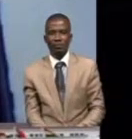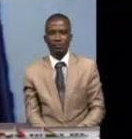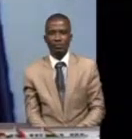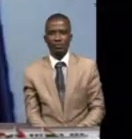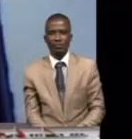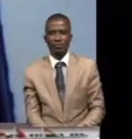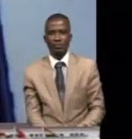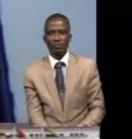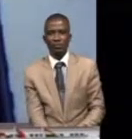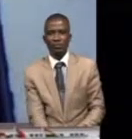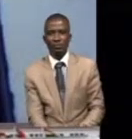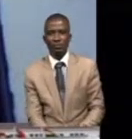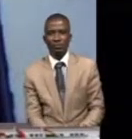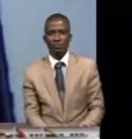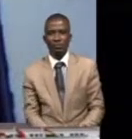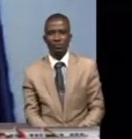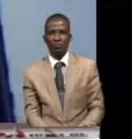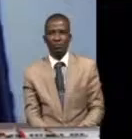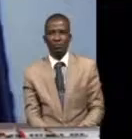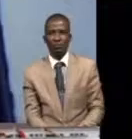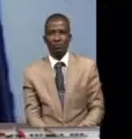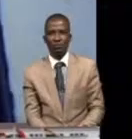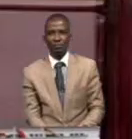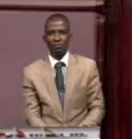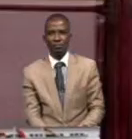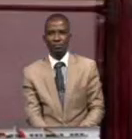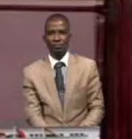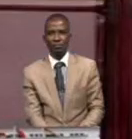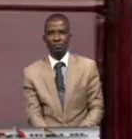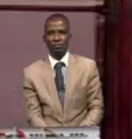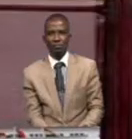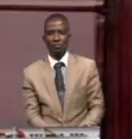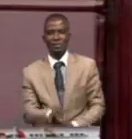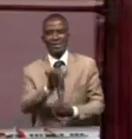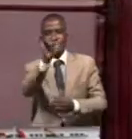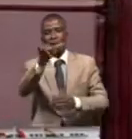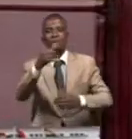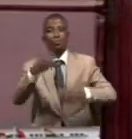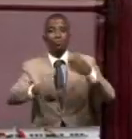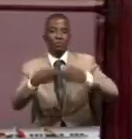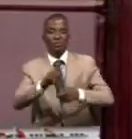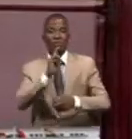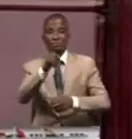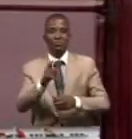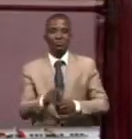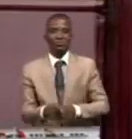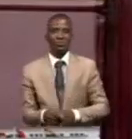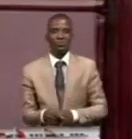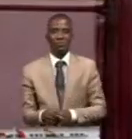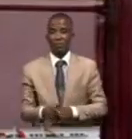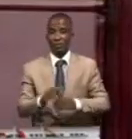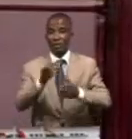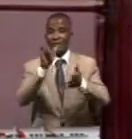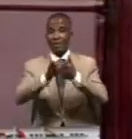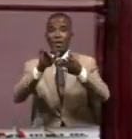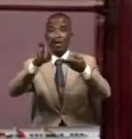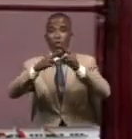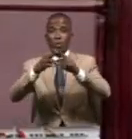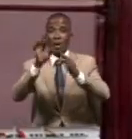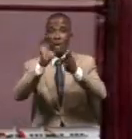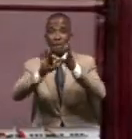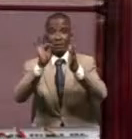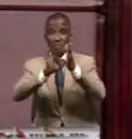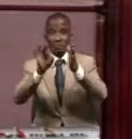That is the case. Yes. And that figure of votes